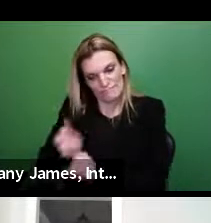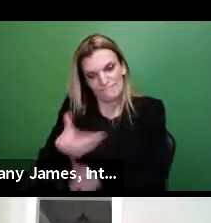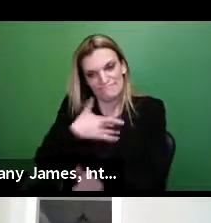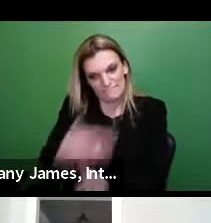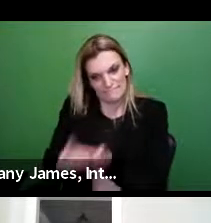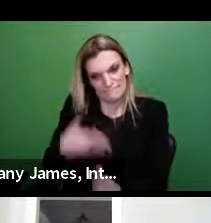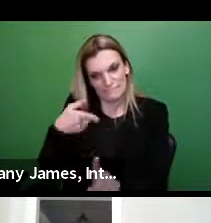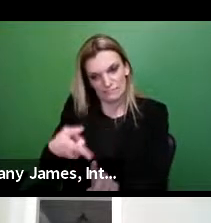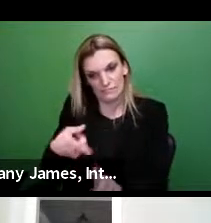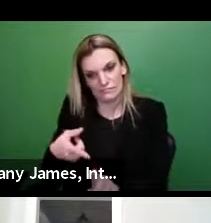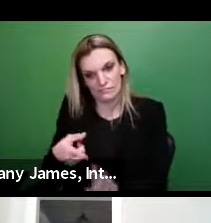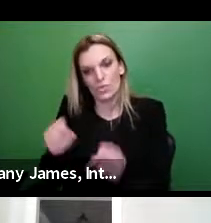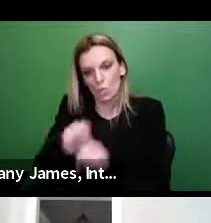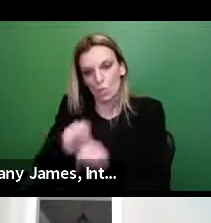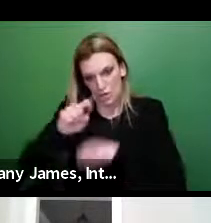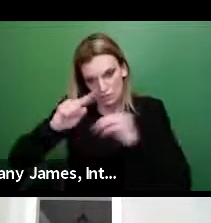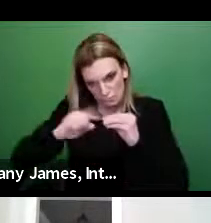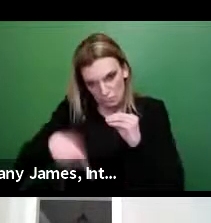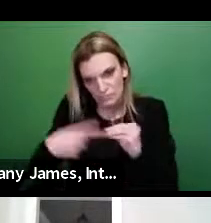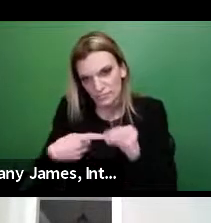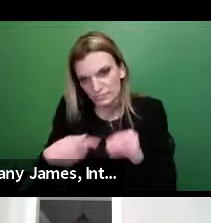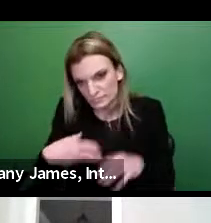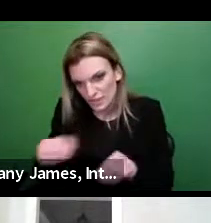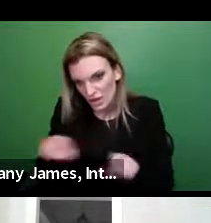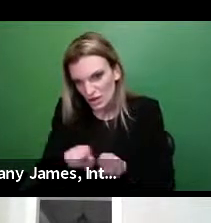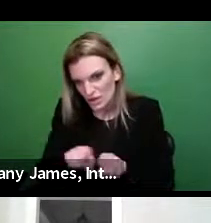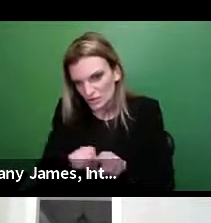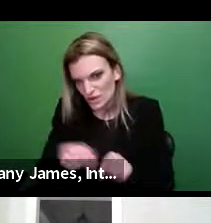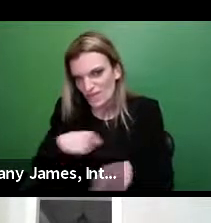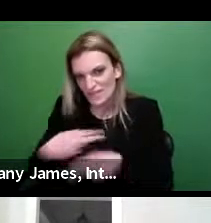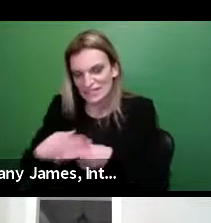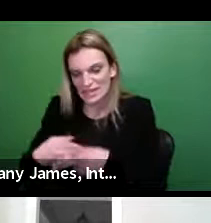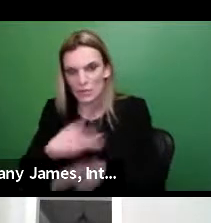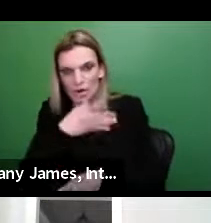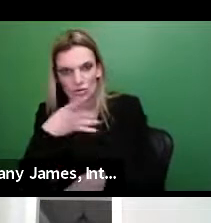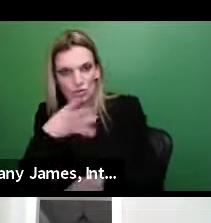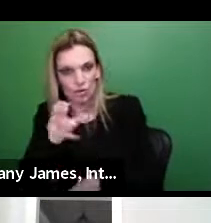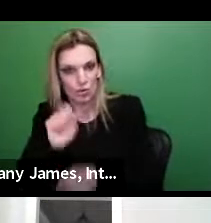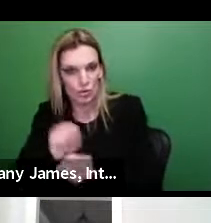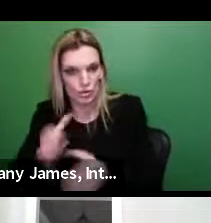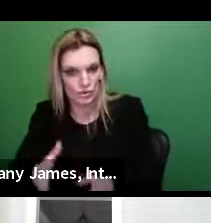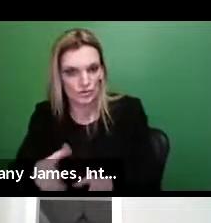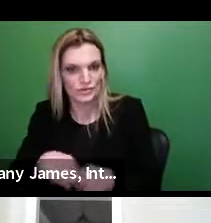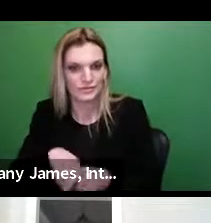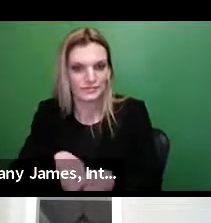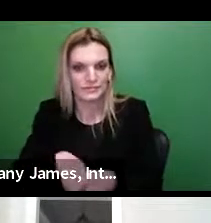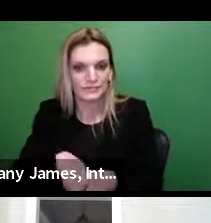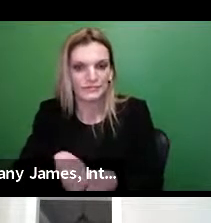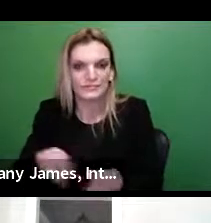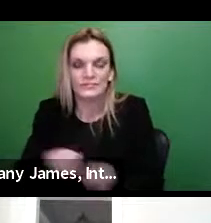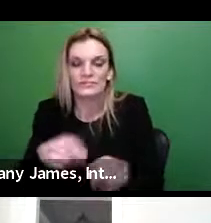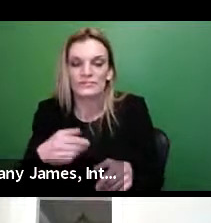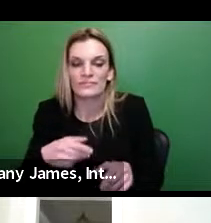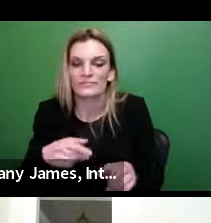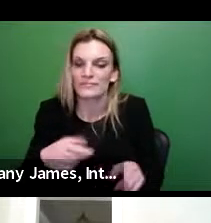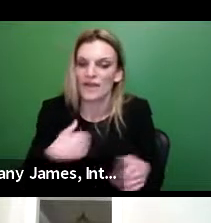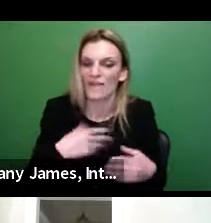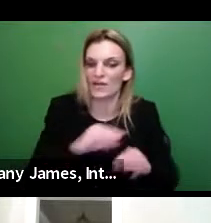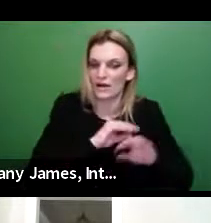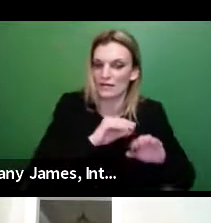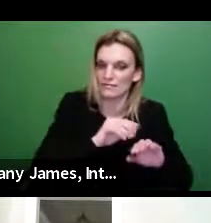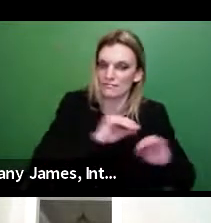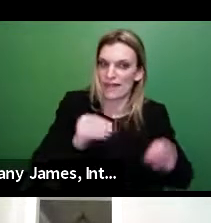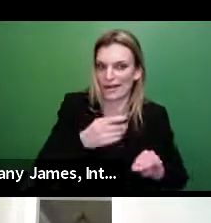agricultural foreign guest workers, and non-agricultural family members. The second purpose of this